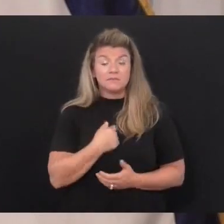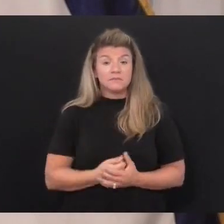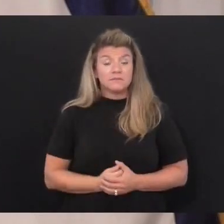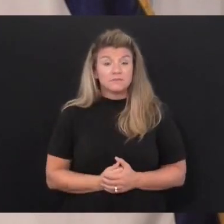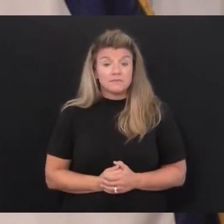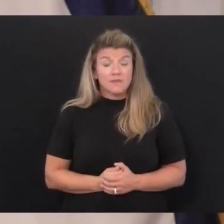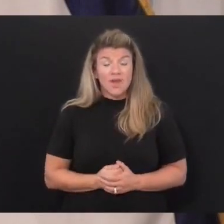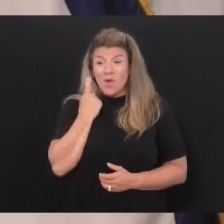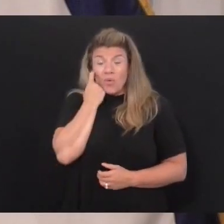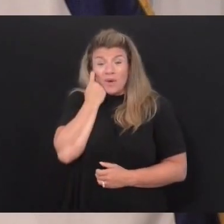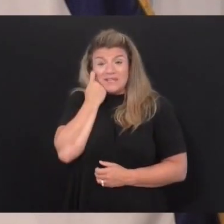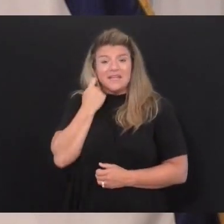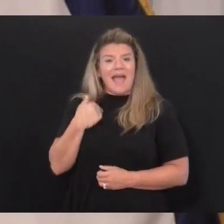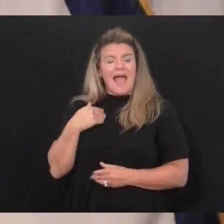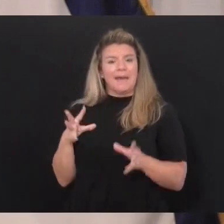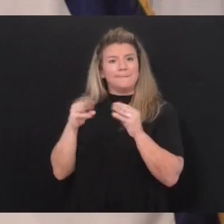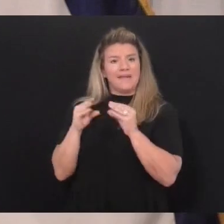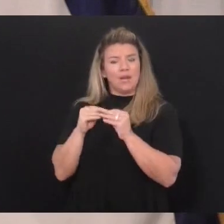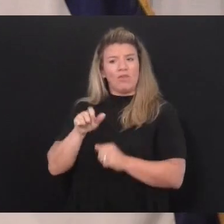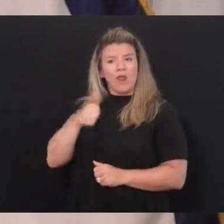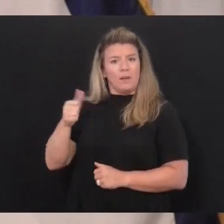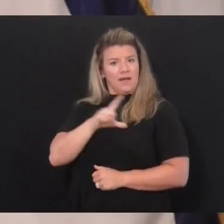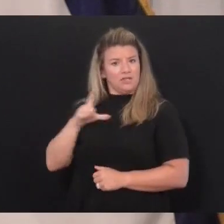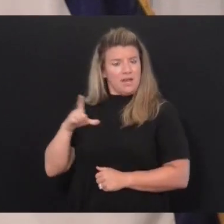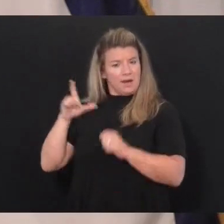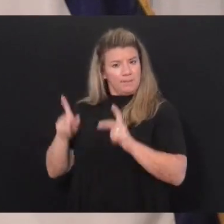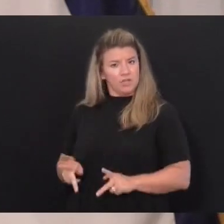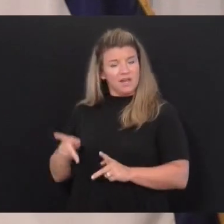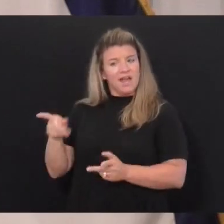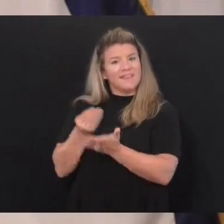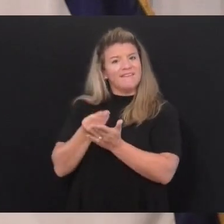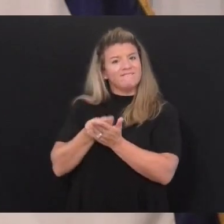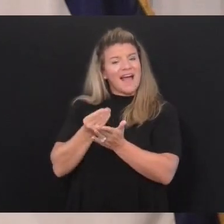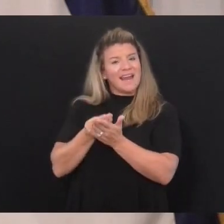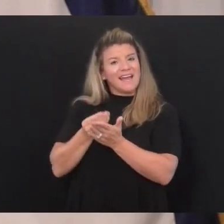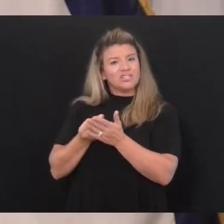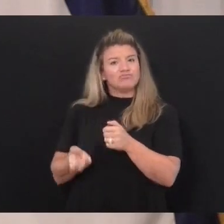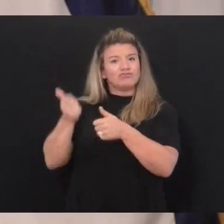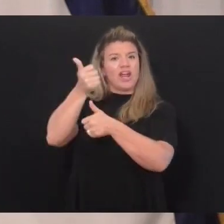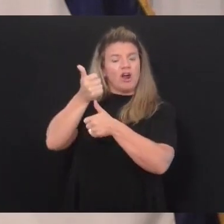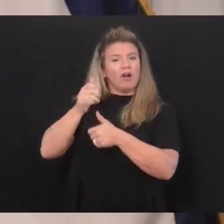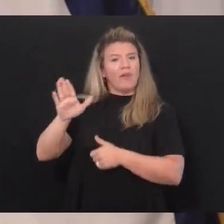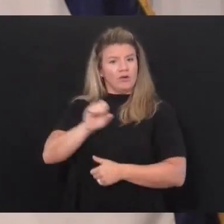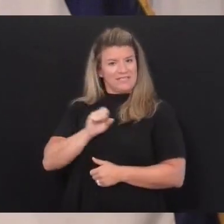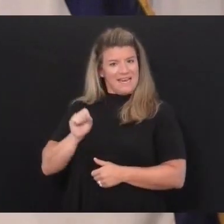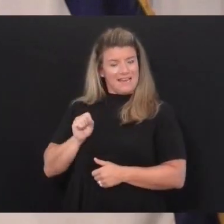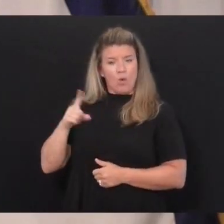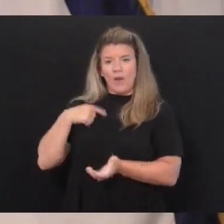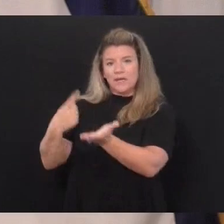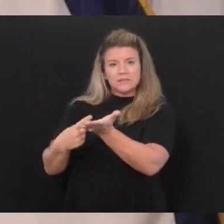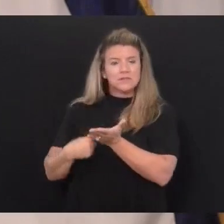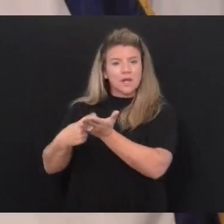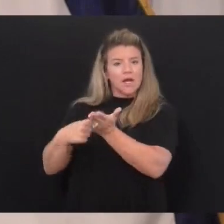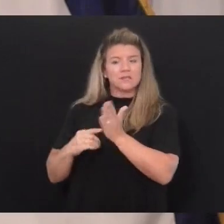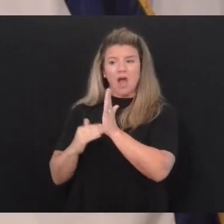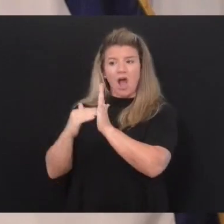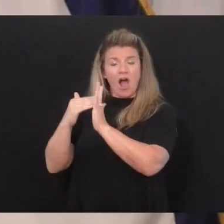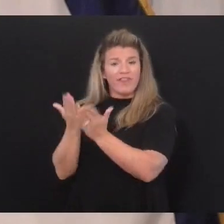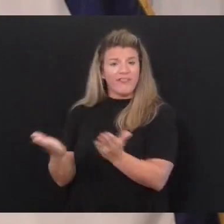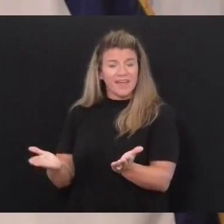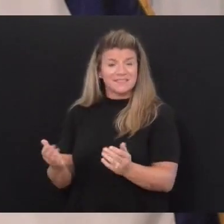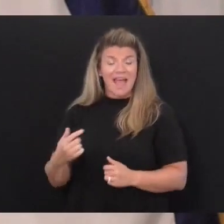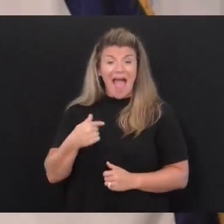and N95 masks. We continue to work hard on those, but those are becoming national issues or continue to be